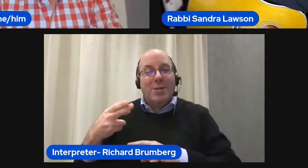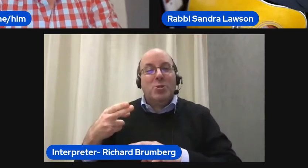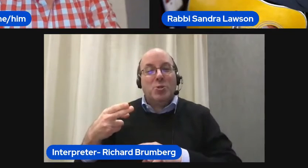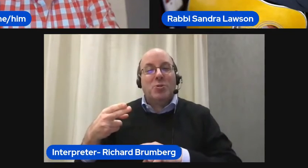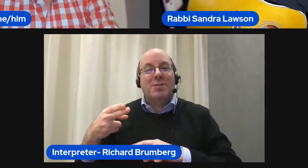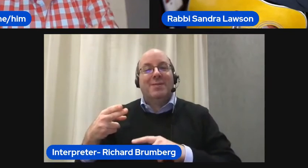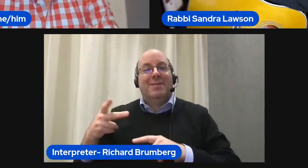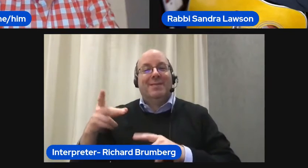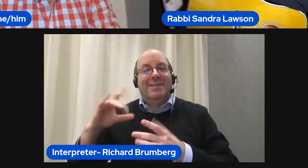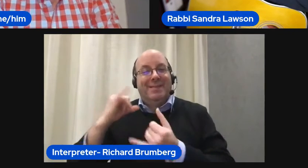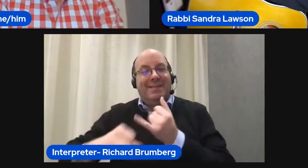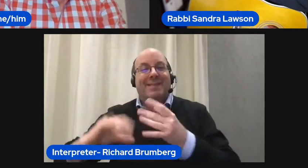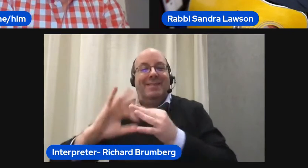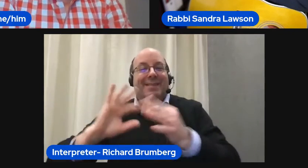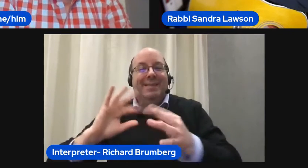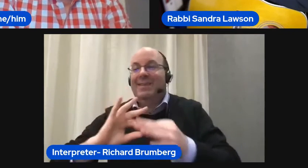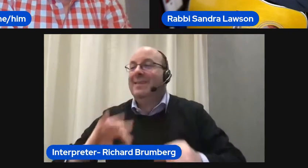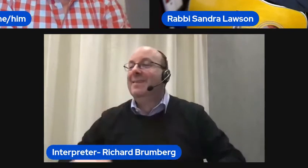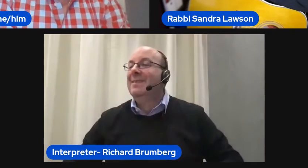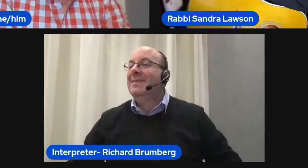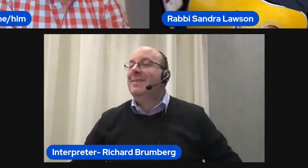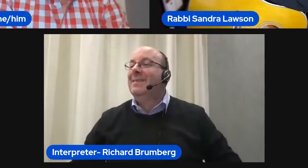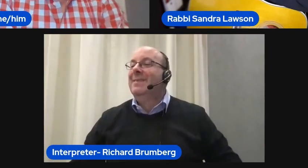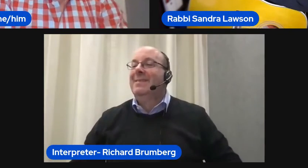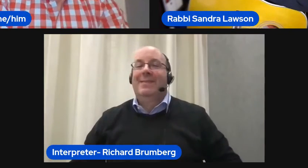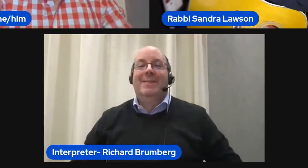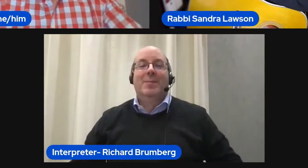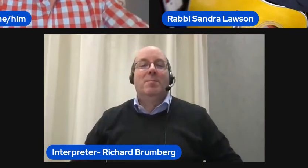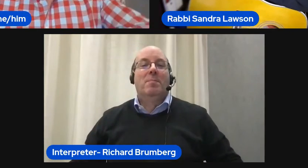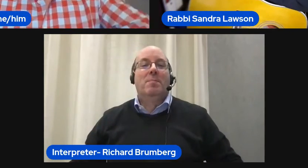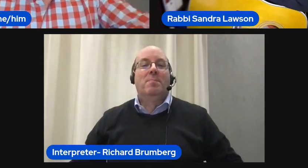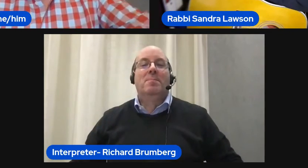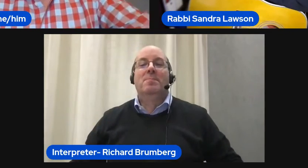And I also just want to